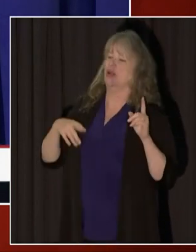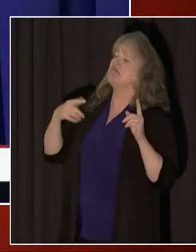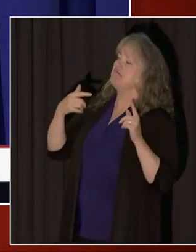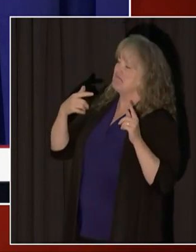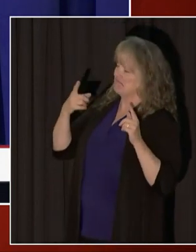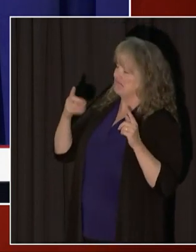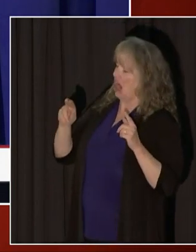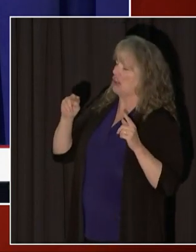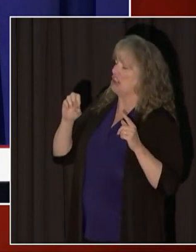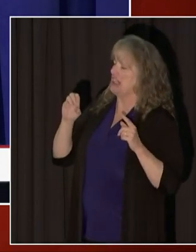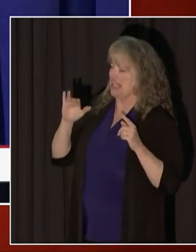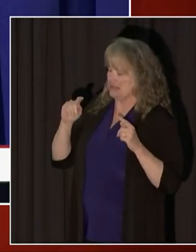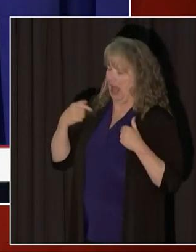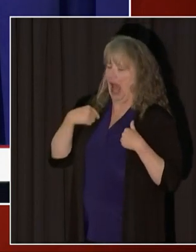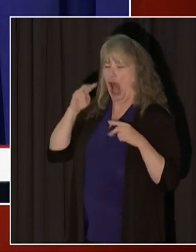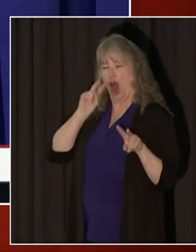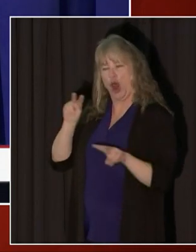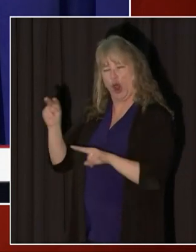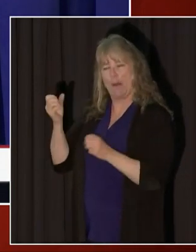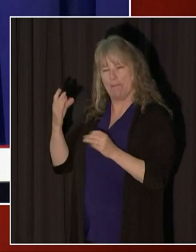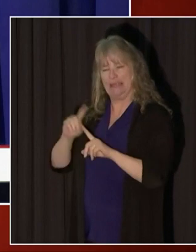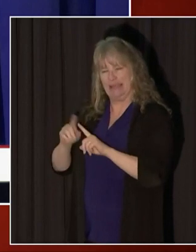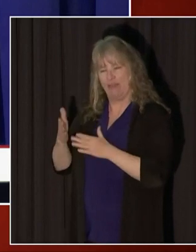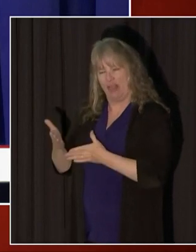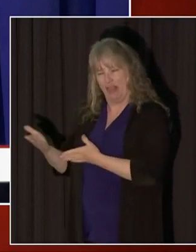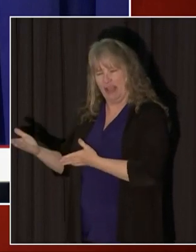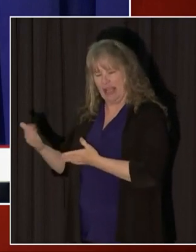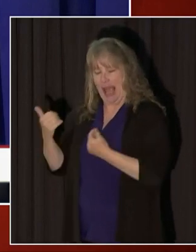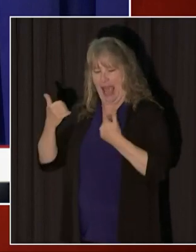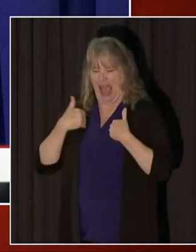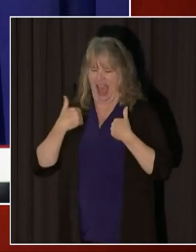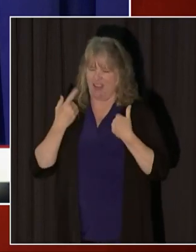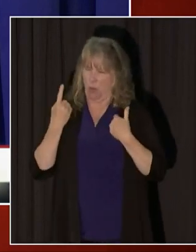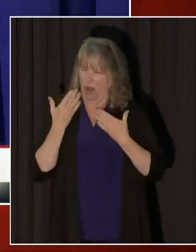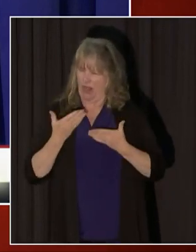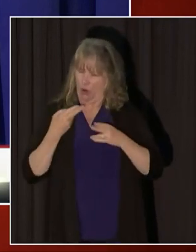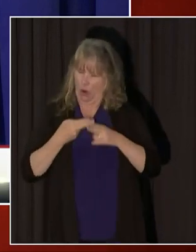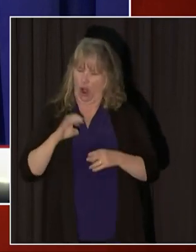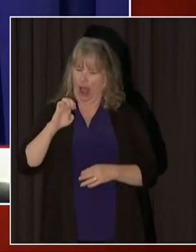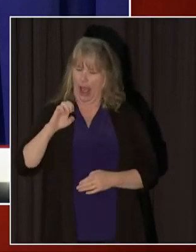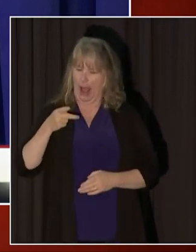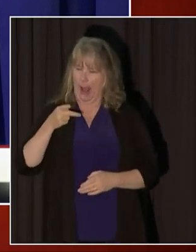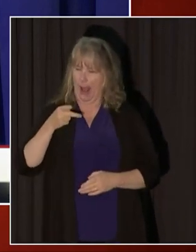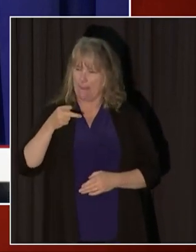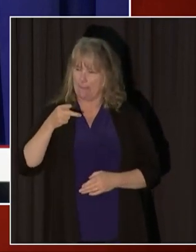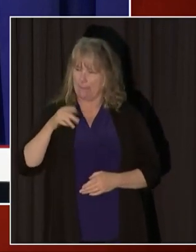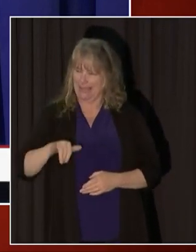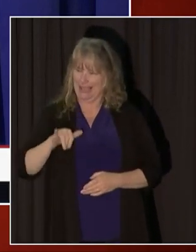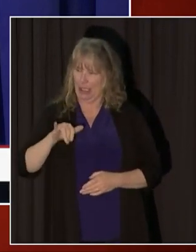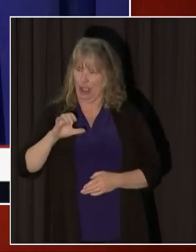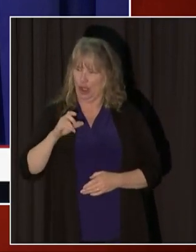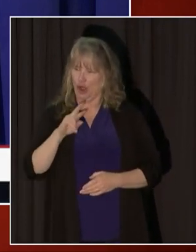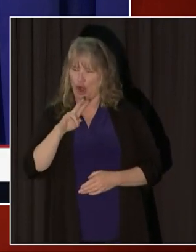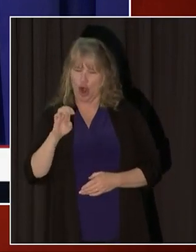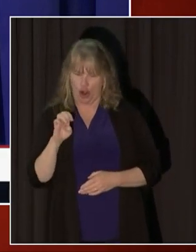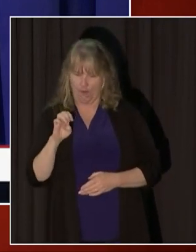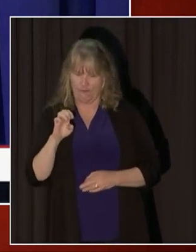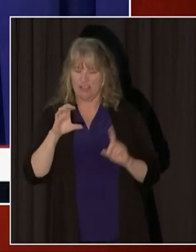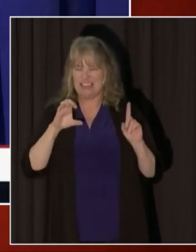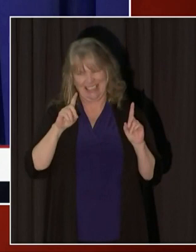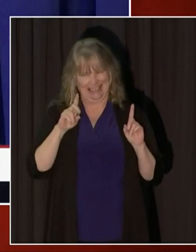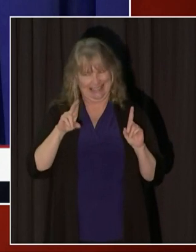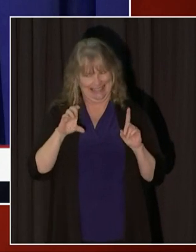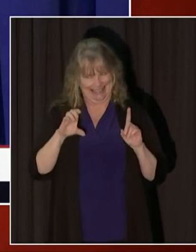something called an epi curve that most health departments look at. The CDC also has an epi curve that